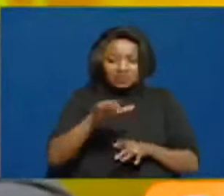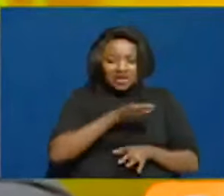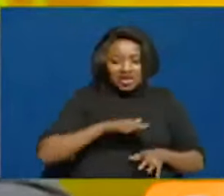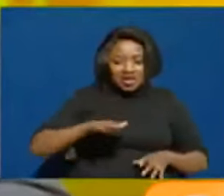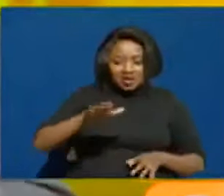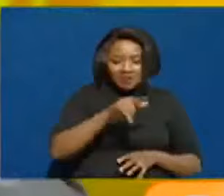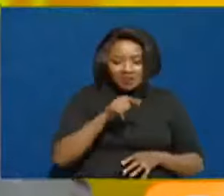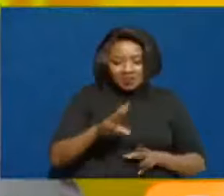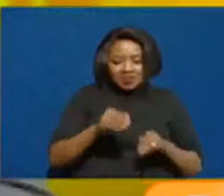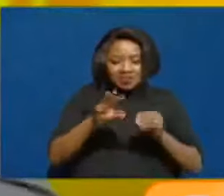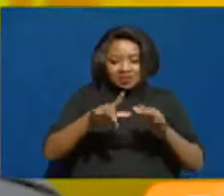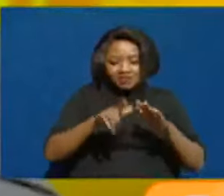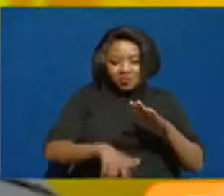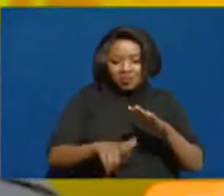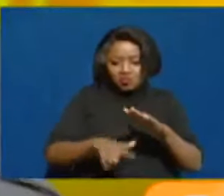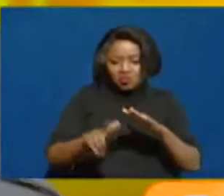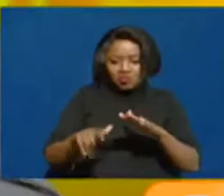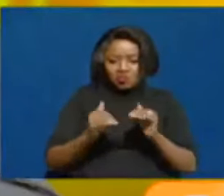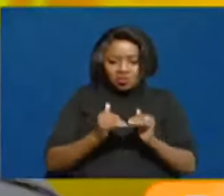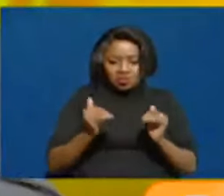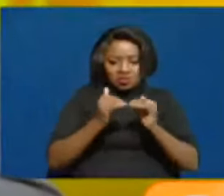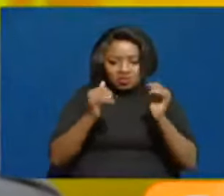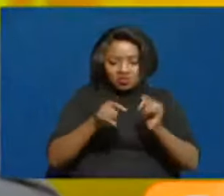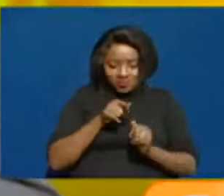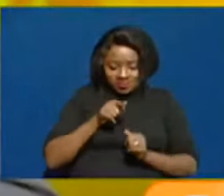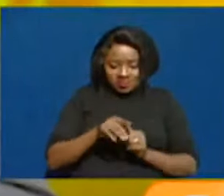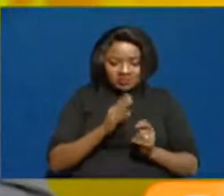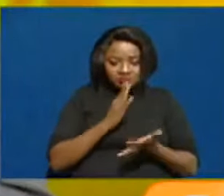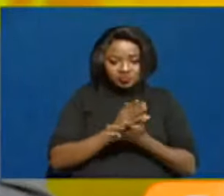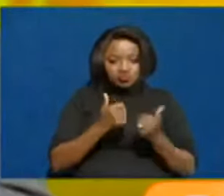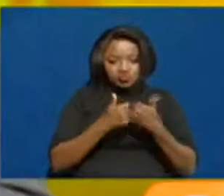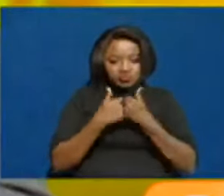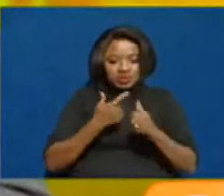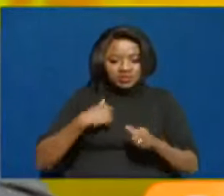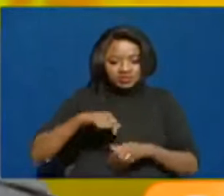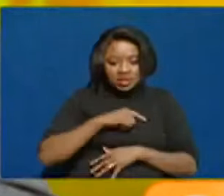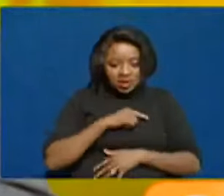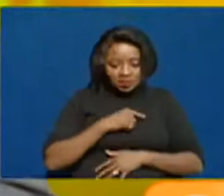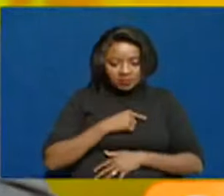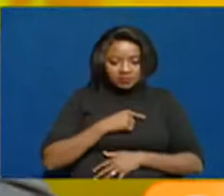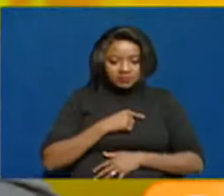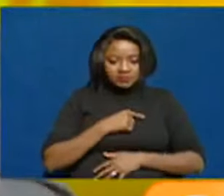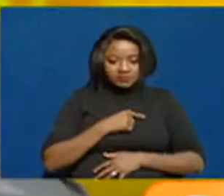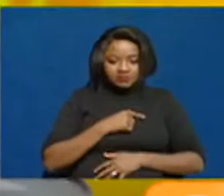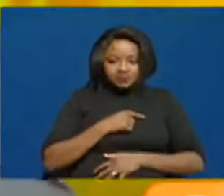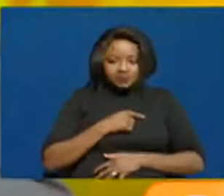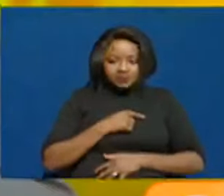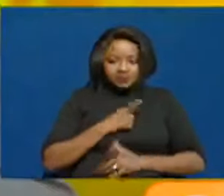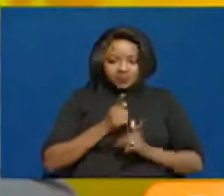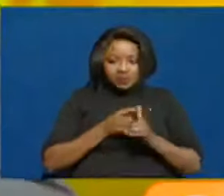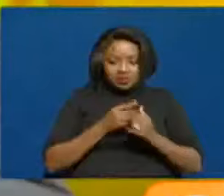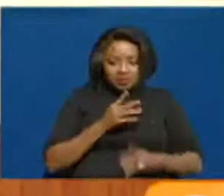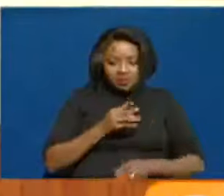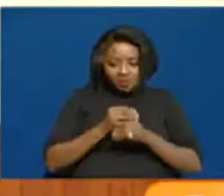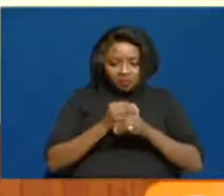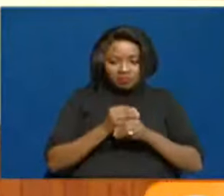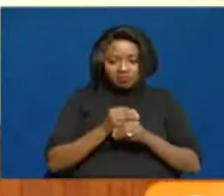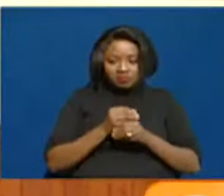level. So those are some of the challenges. And also, we have I can put it like the porous